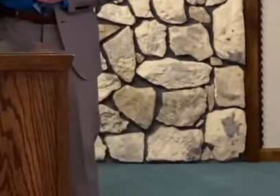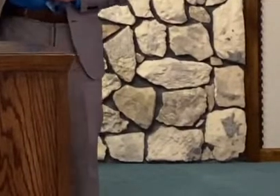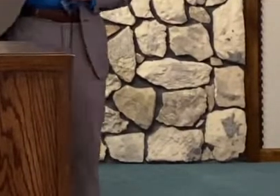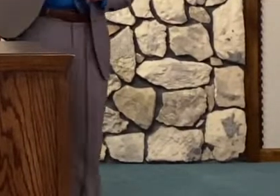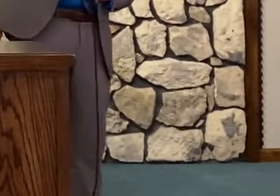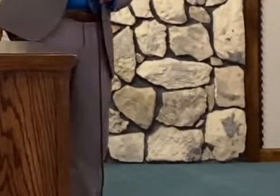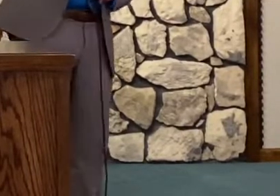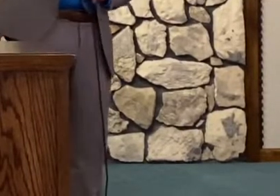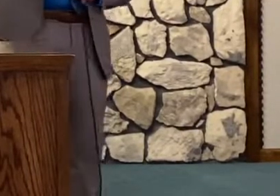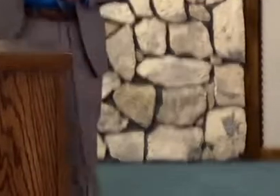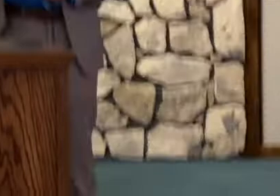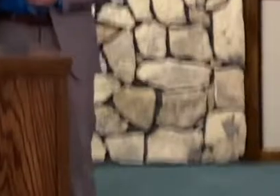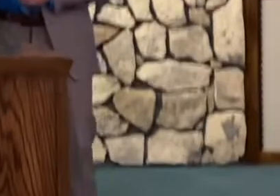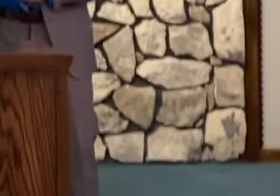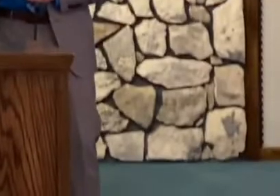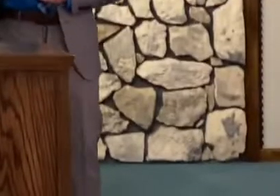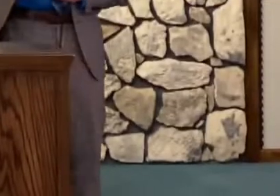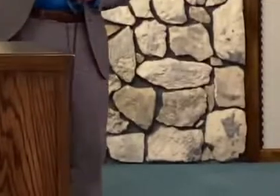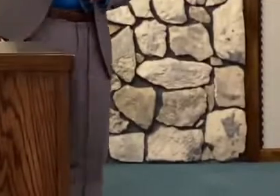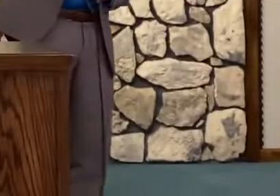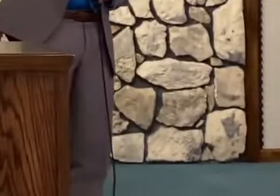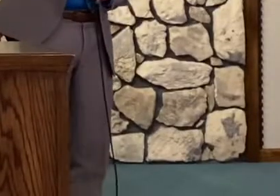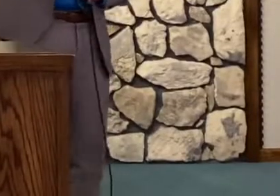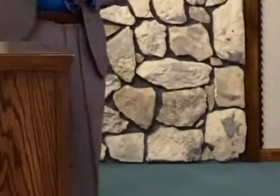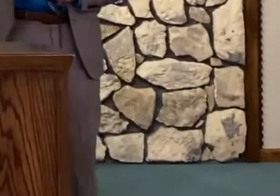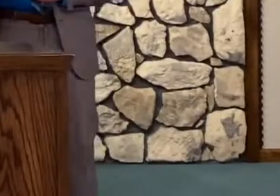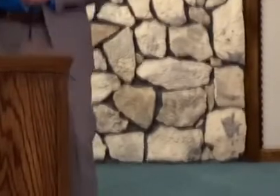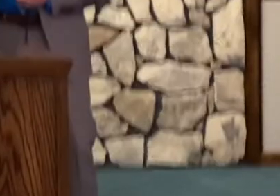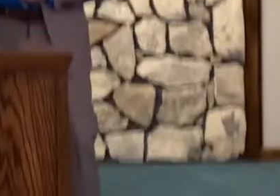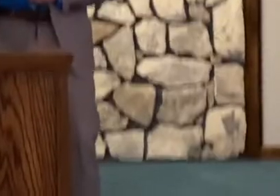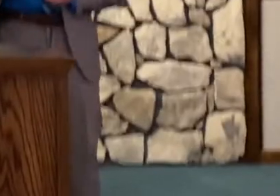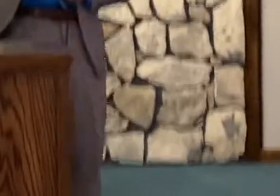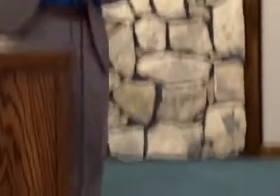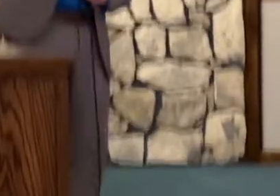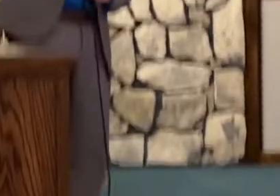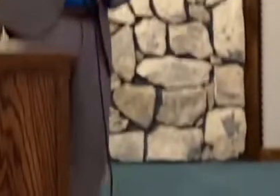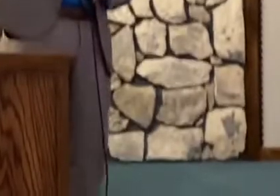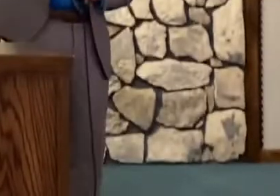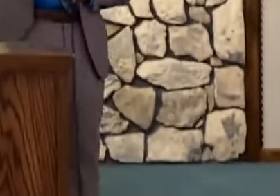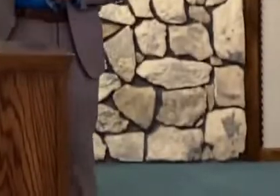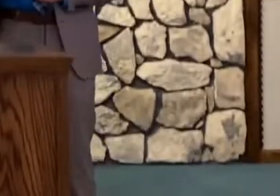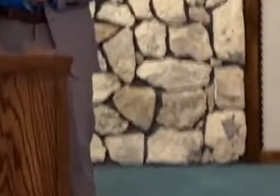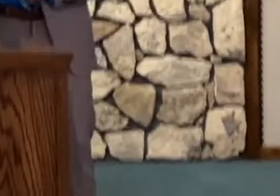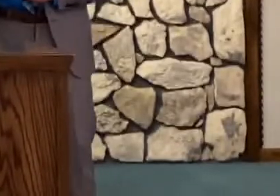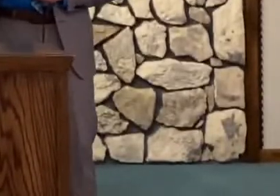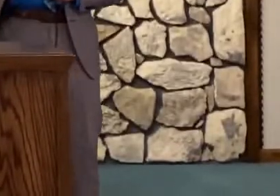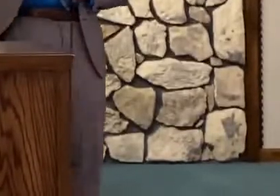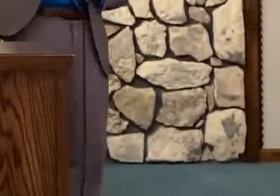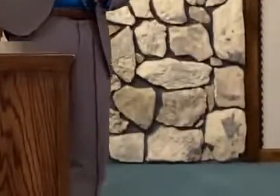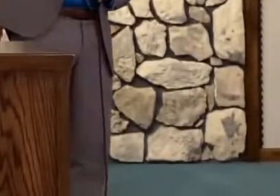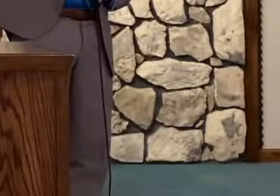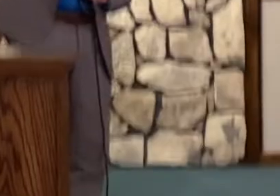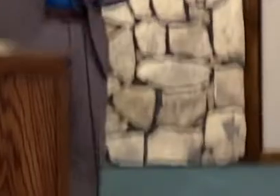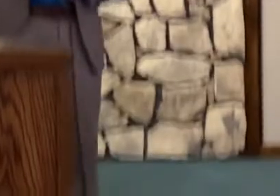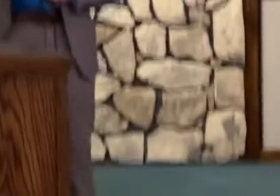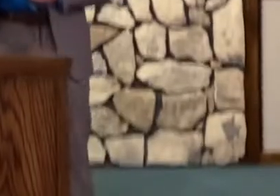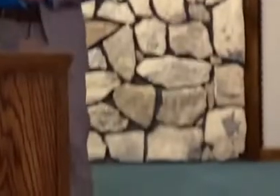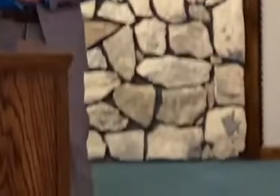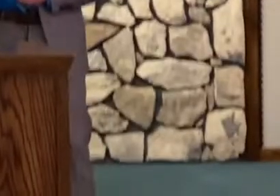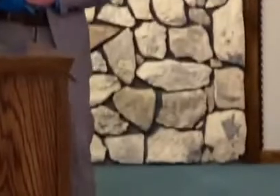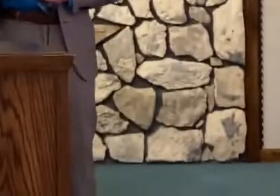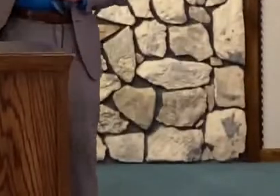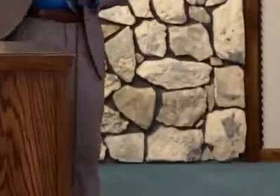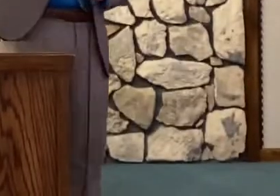were praying in their bedrooms and received the baptism of the Holy Ghost, kneeling